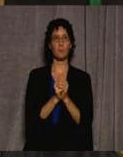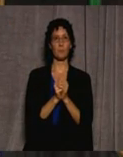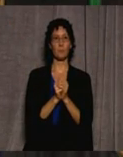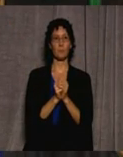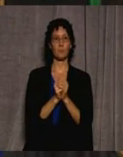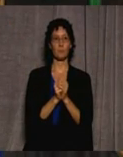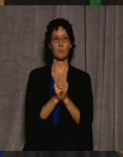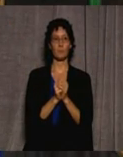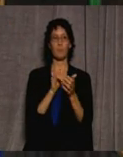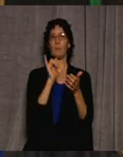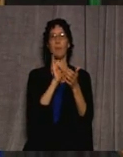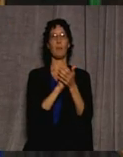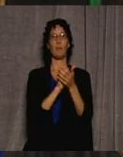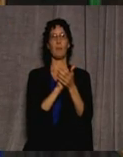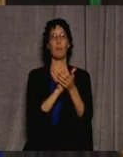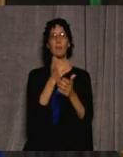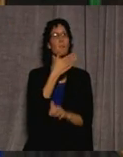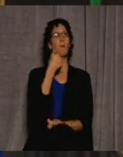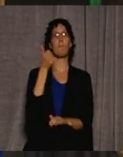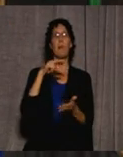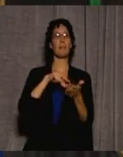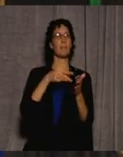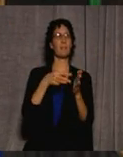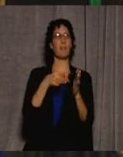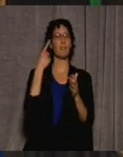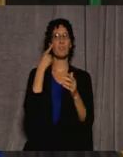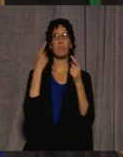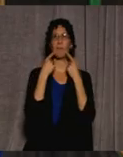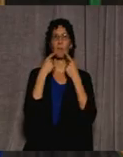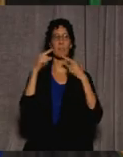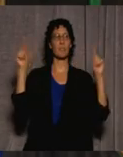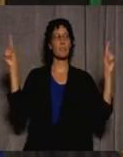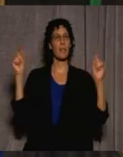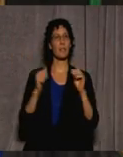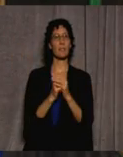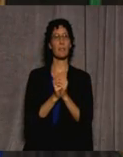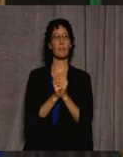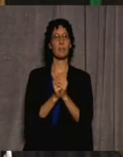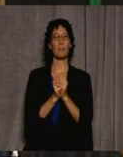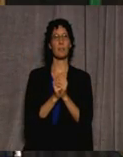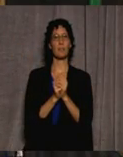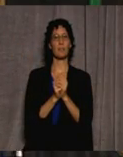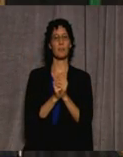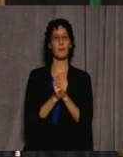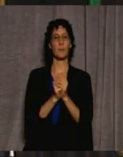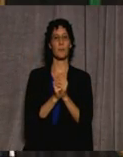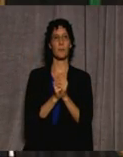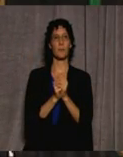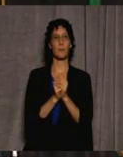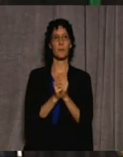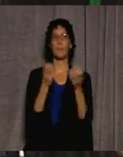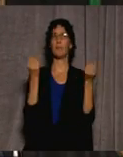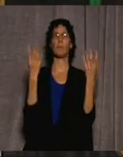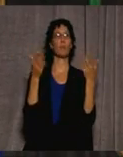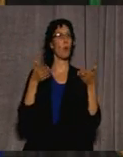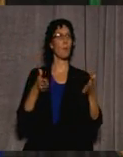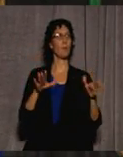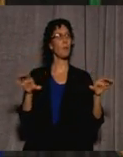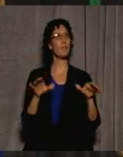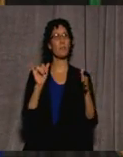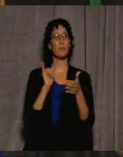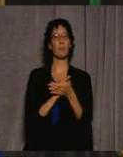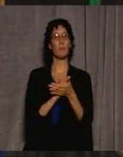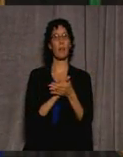That is the best definition of success that I've ever read. And there are so many ways to do that, to